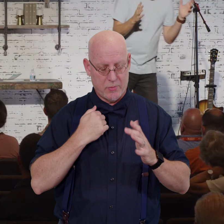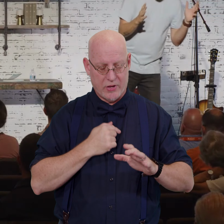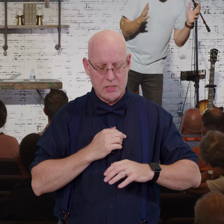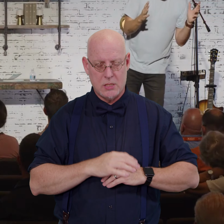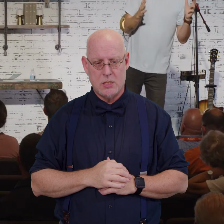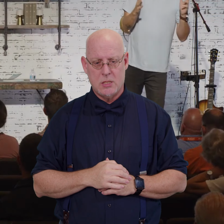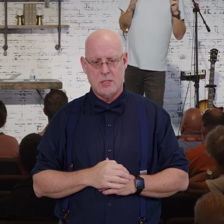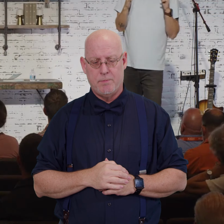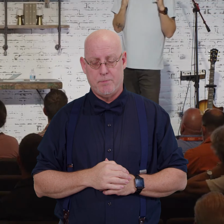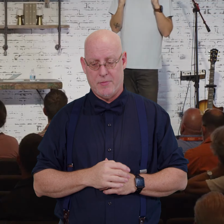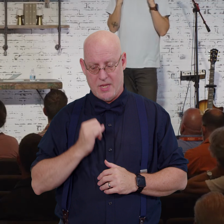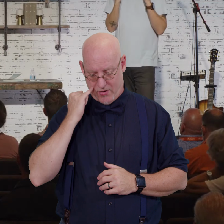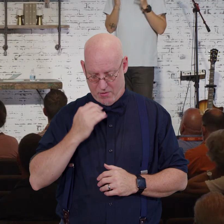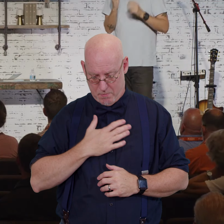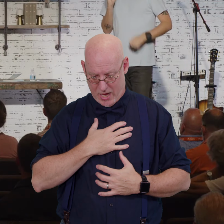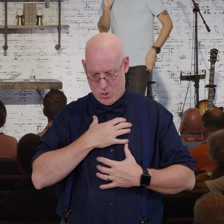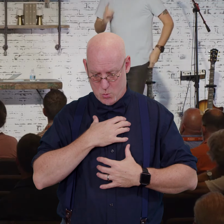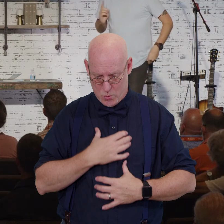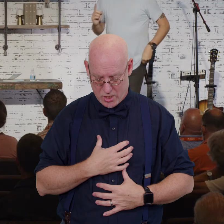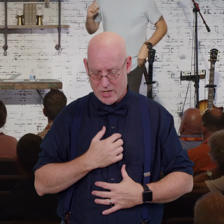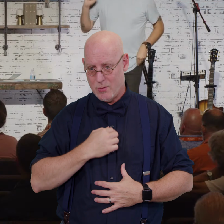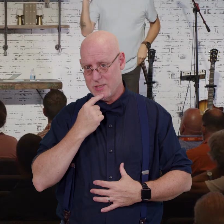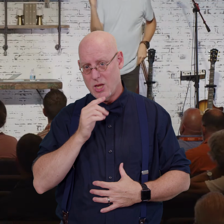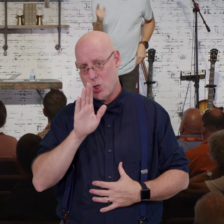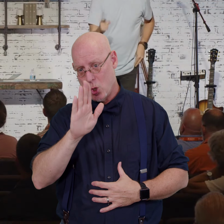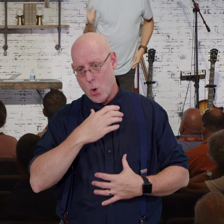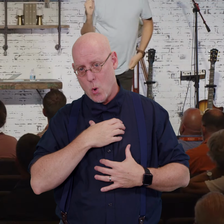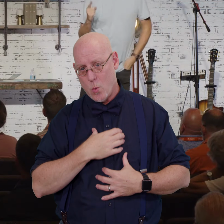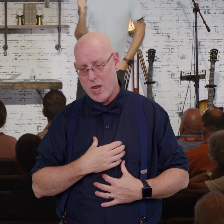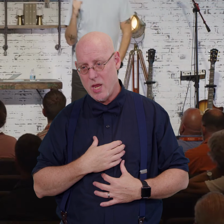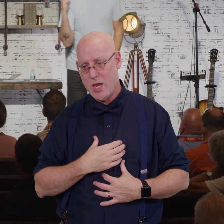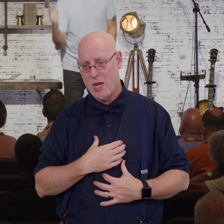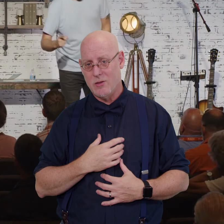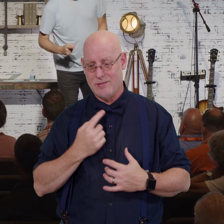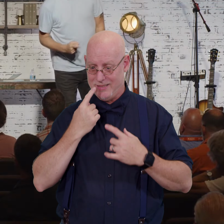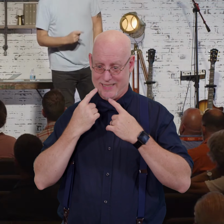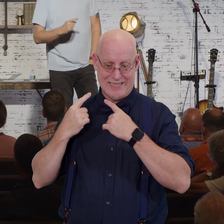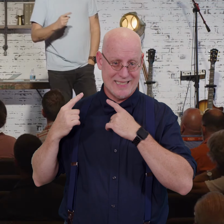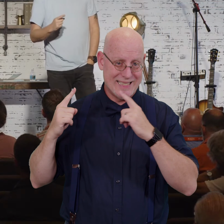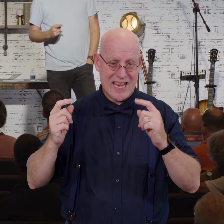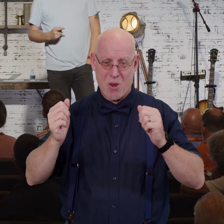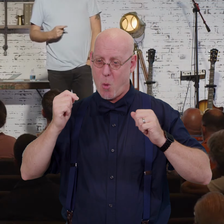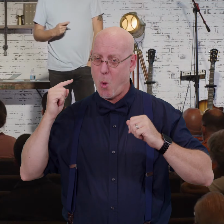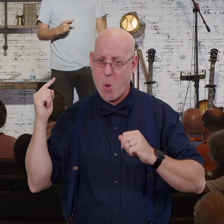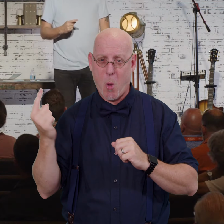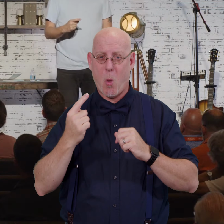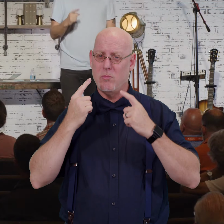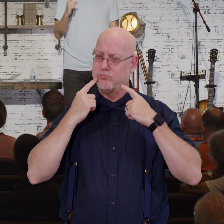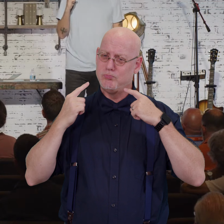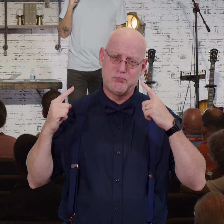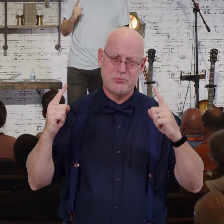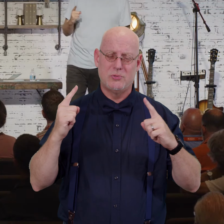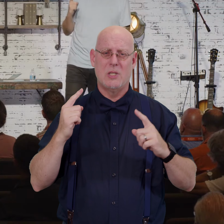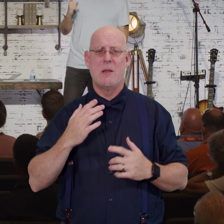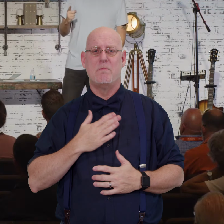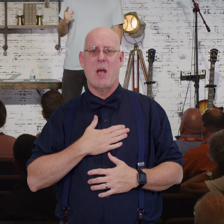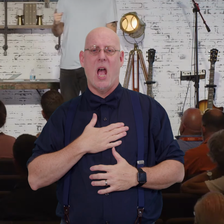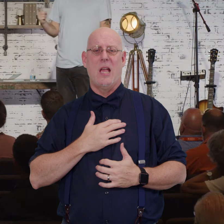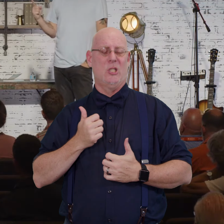us, but if my will, and I would argue if your will got its way, if